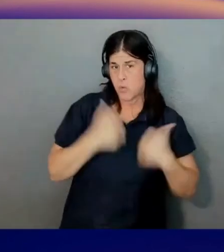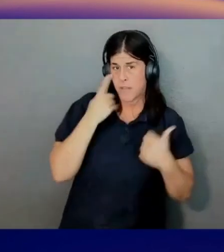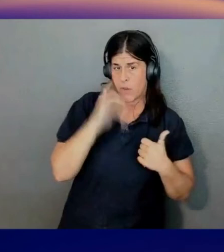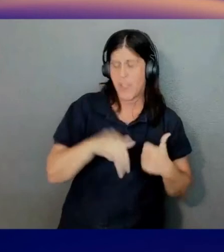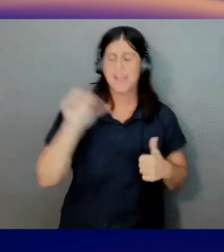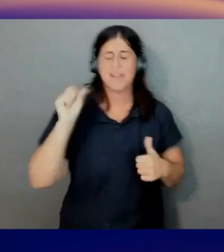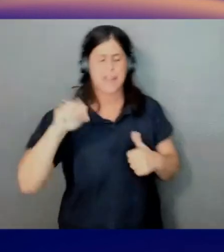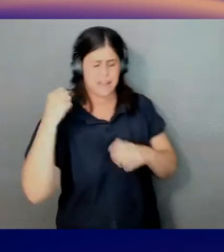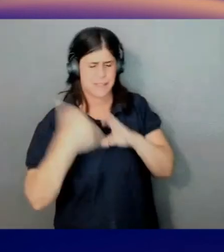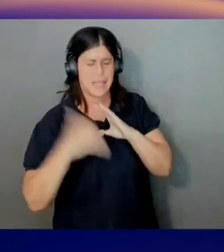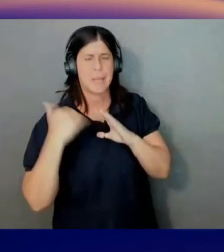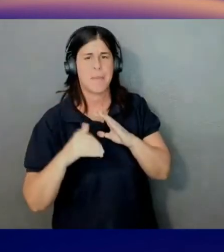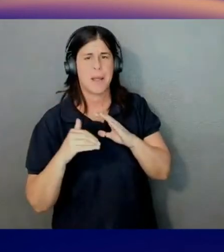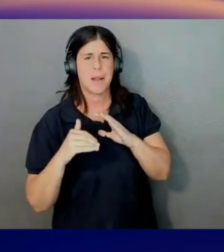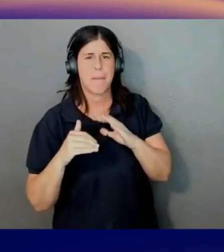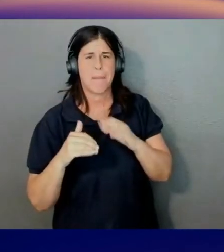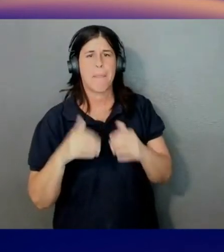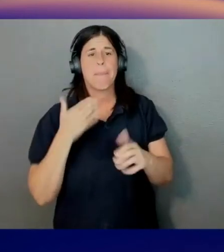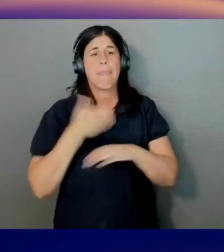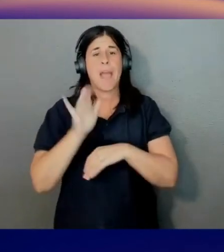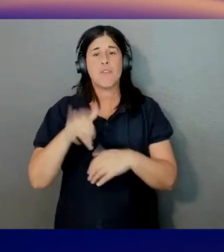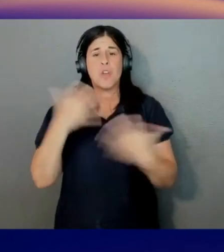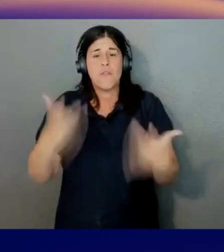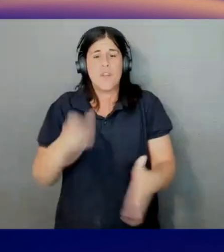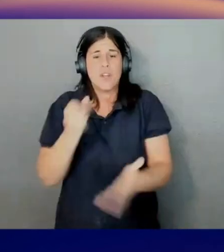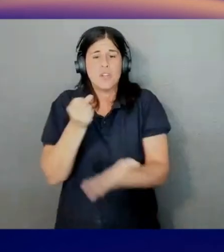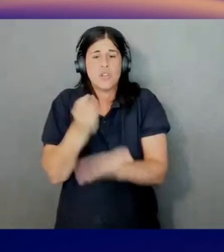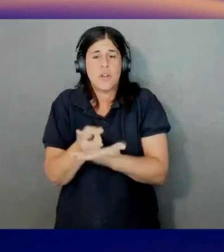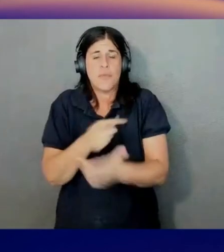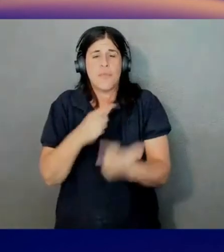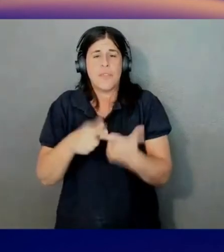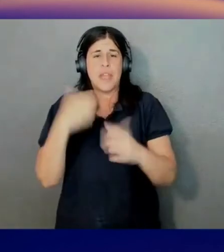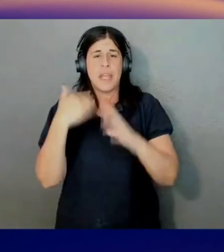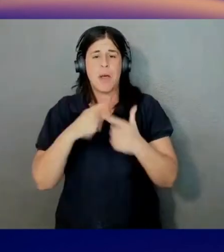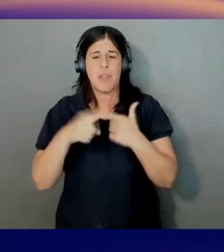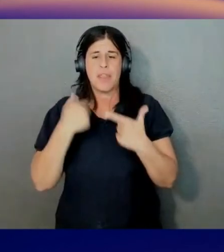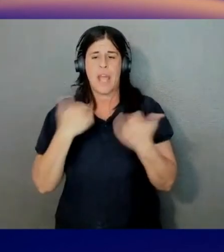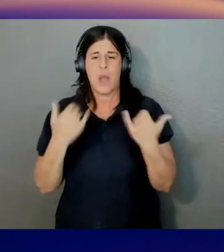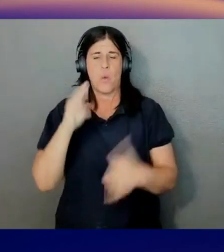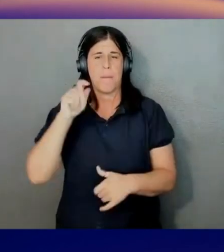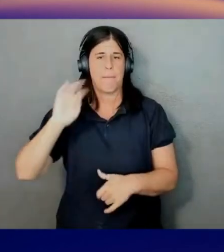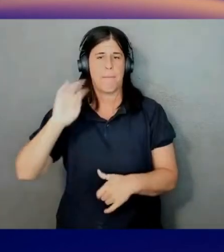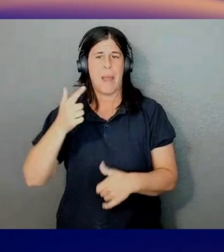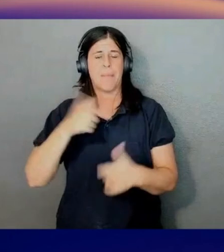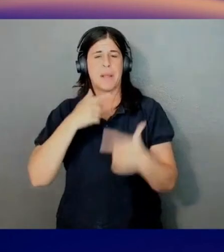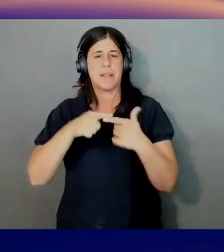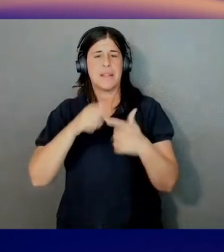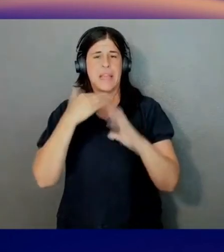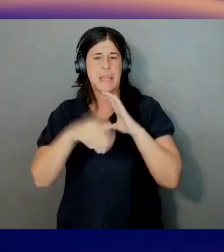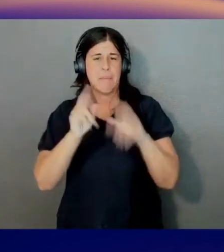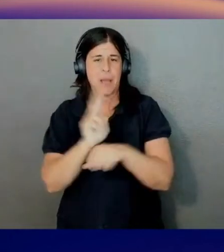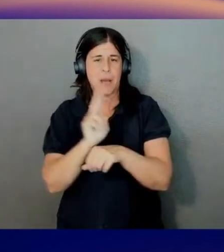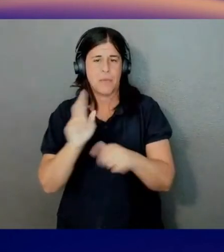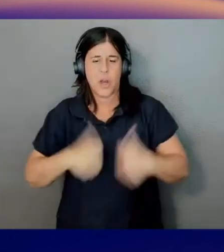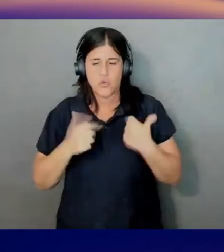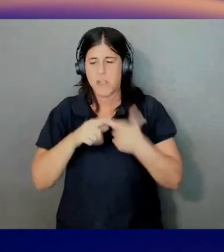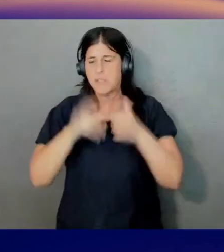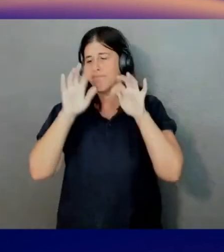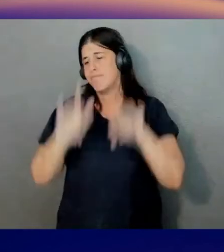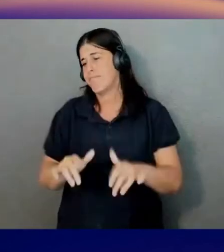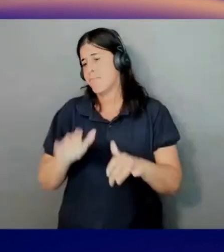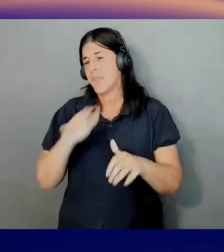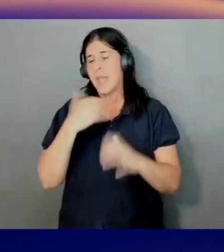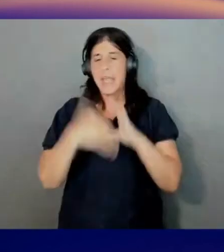address. Okta, right? Authentication is email address. That is the reason we are mapping email Yeah. address. As soon as user is entering their email address and password